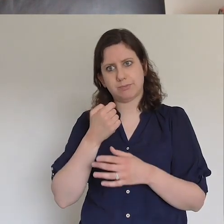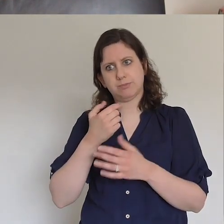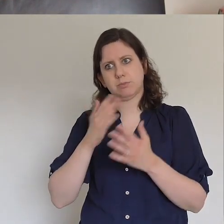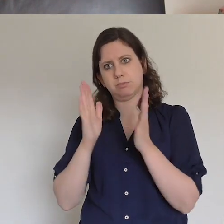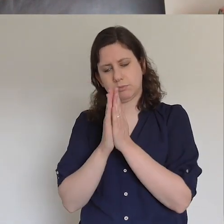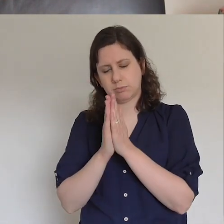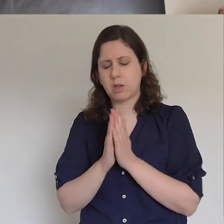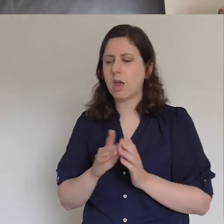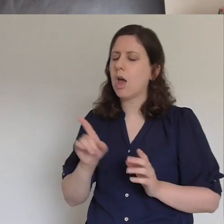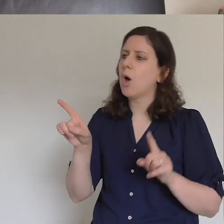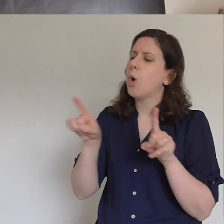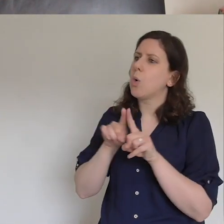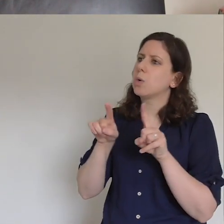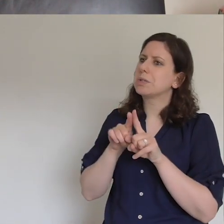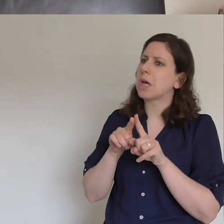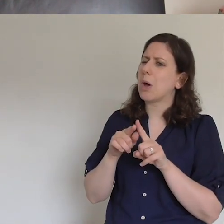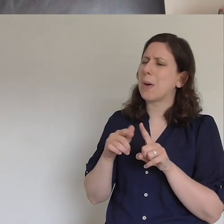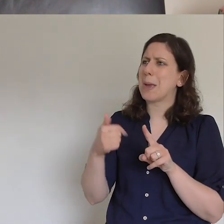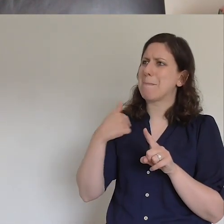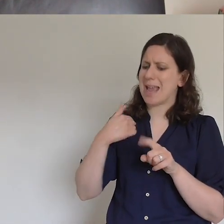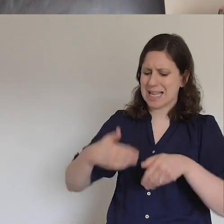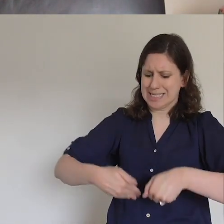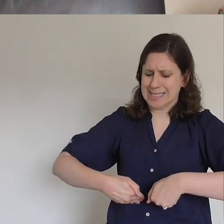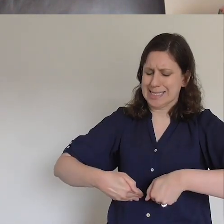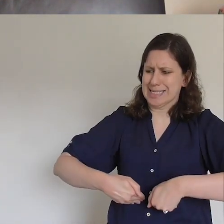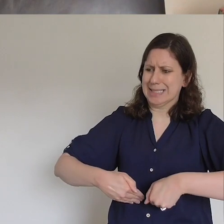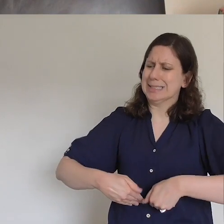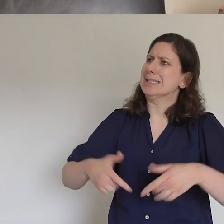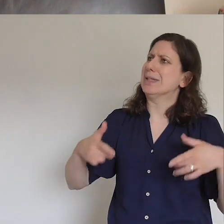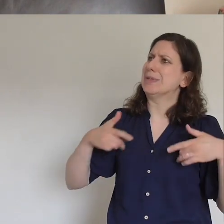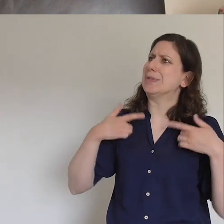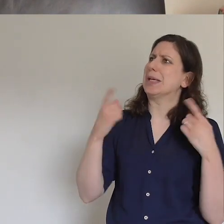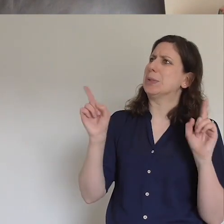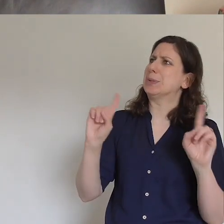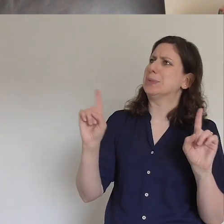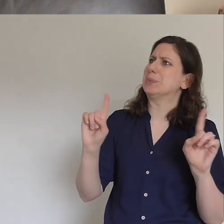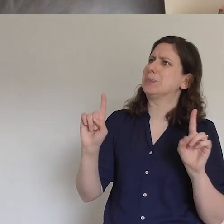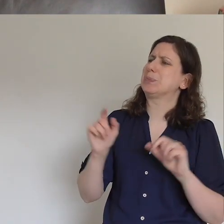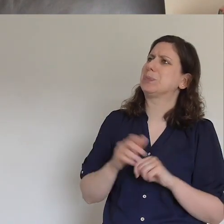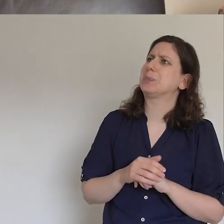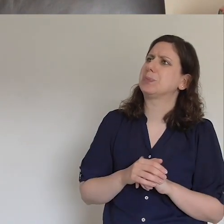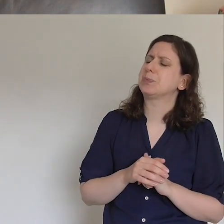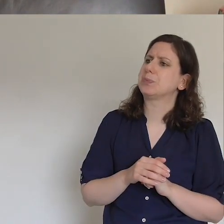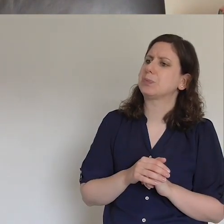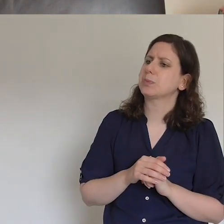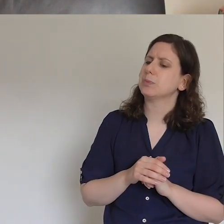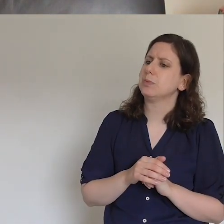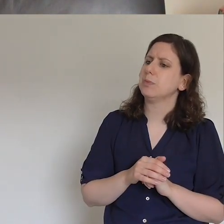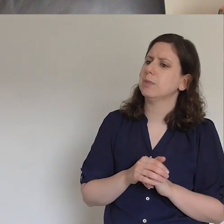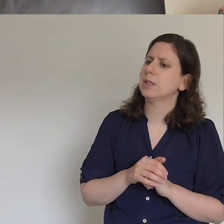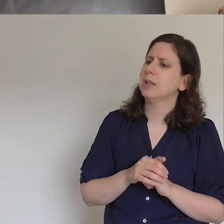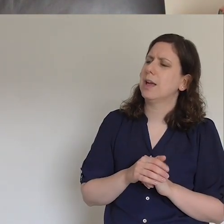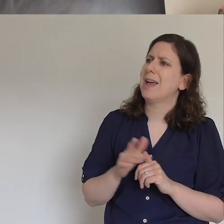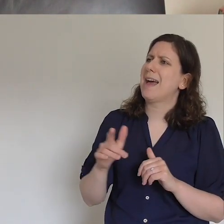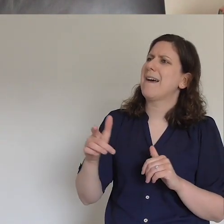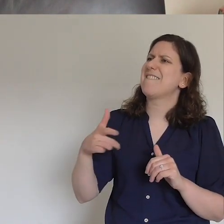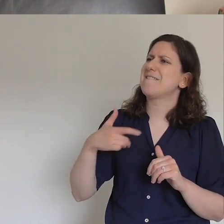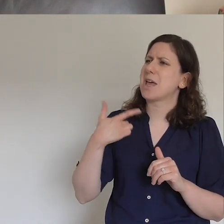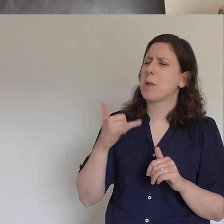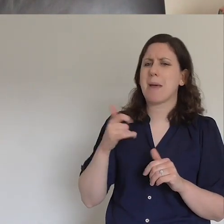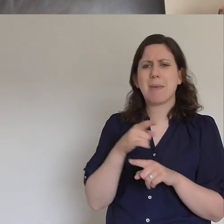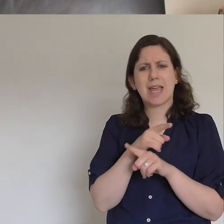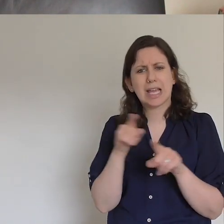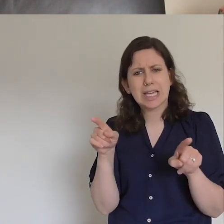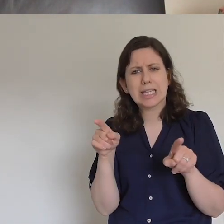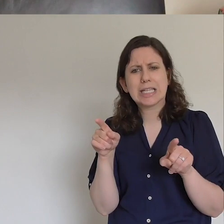a sense in my guts as we're doing that just a hardness in your heart